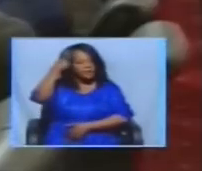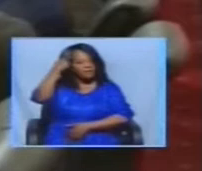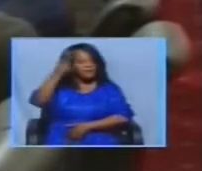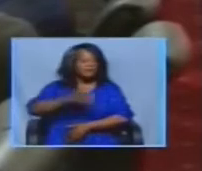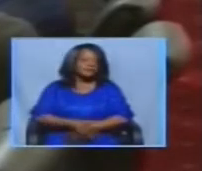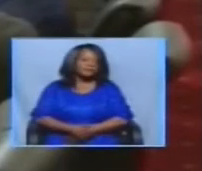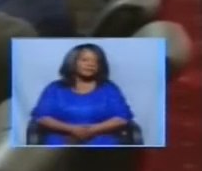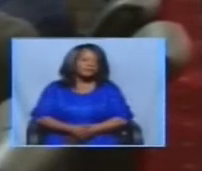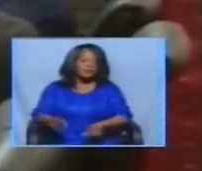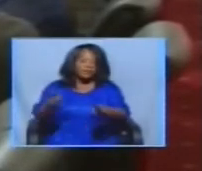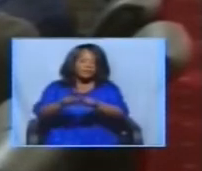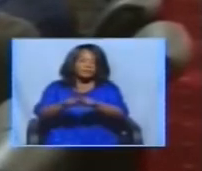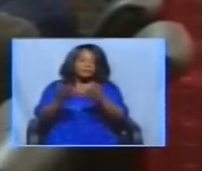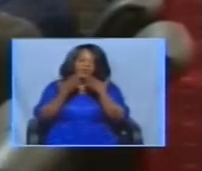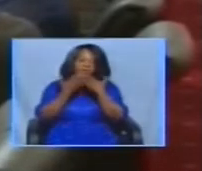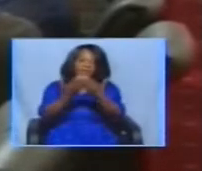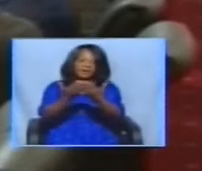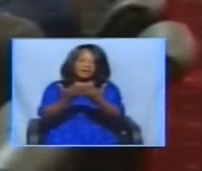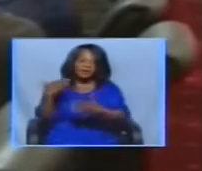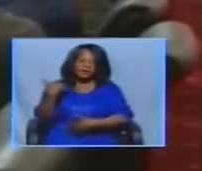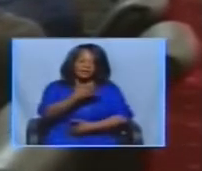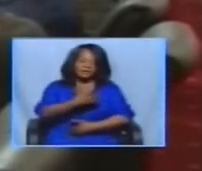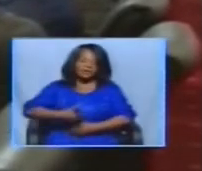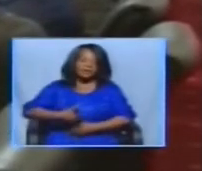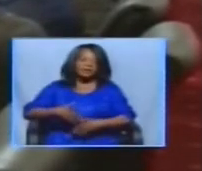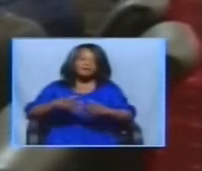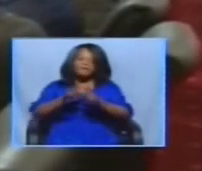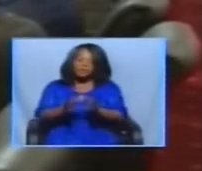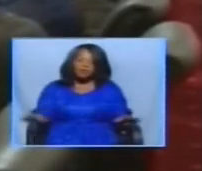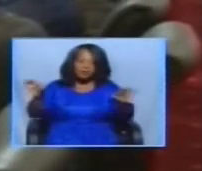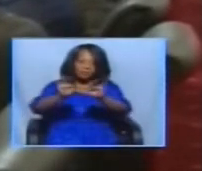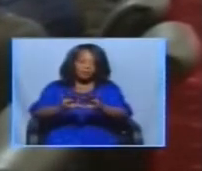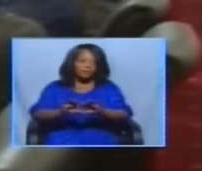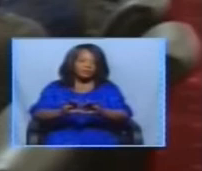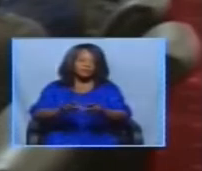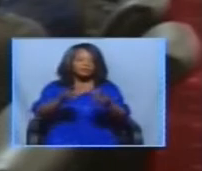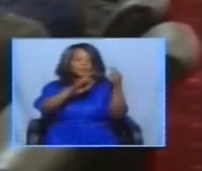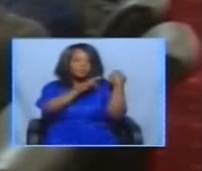We appreciate that China played a big role in supporting Zambia's